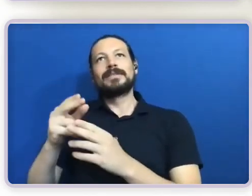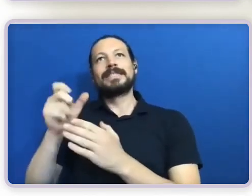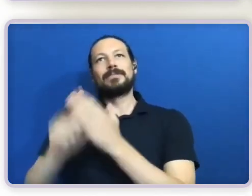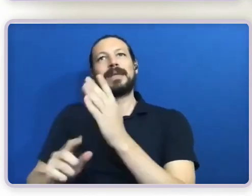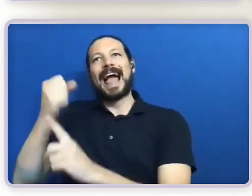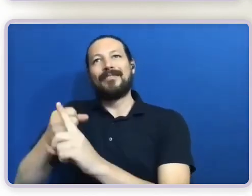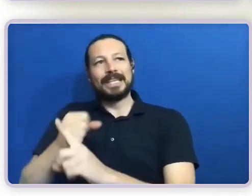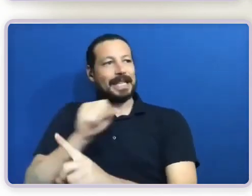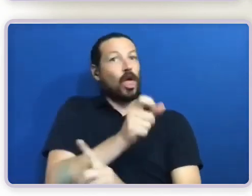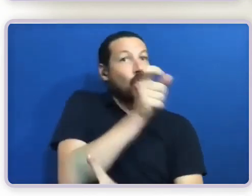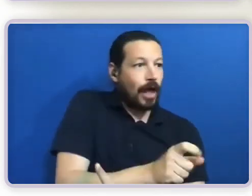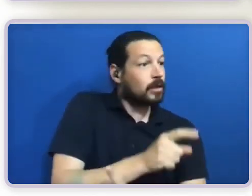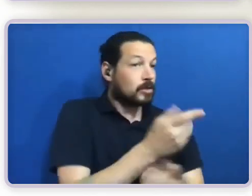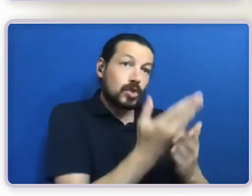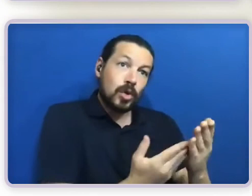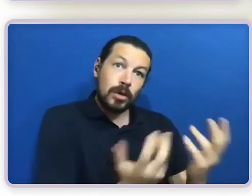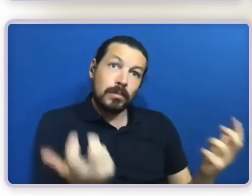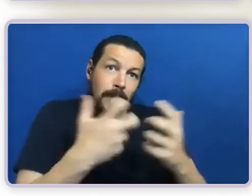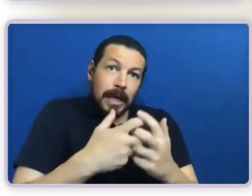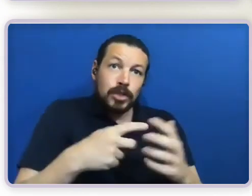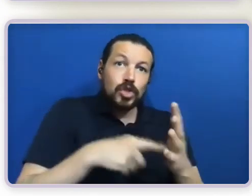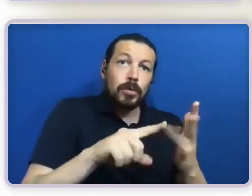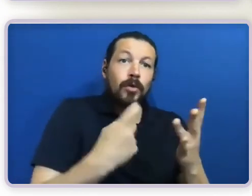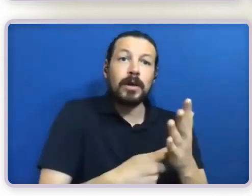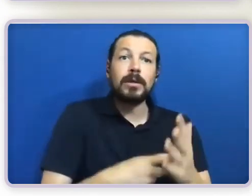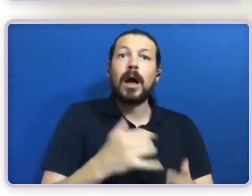will, because they're very broad,